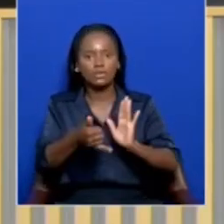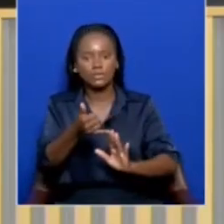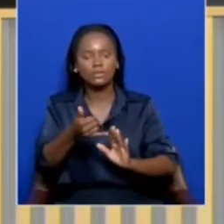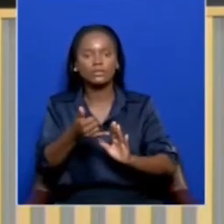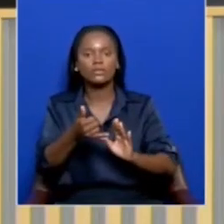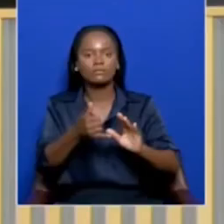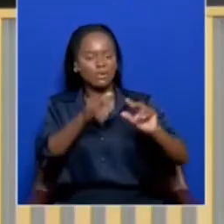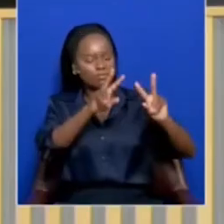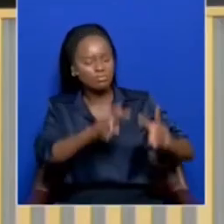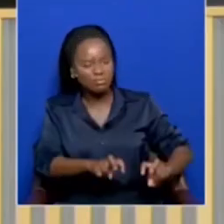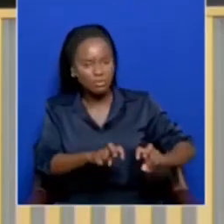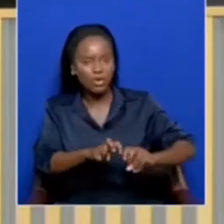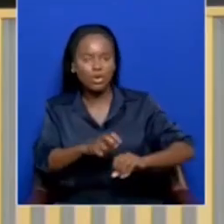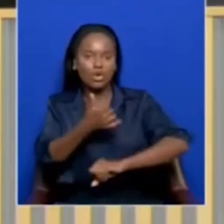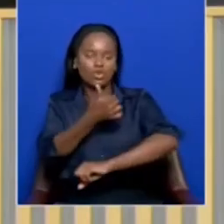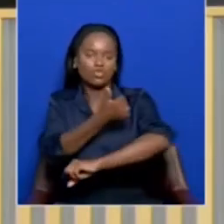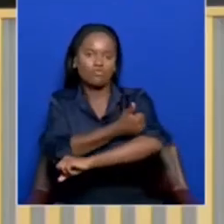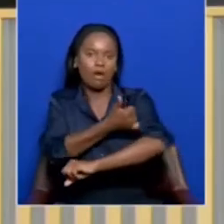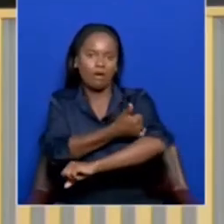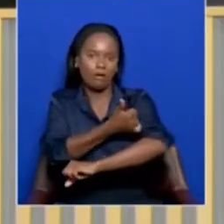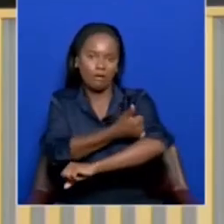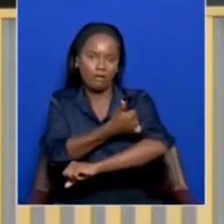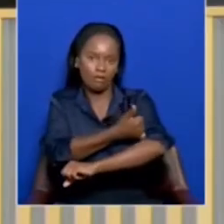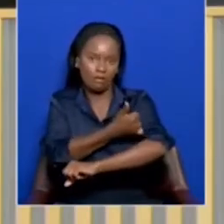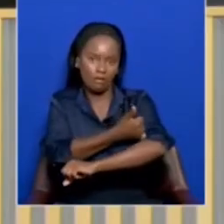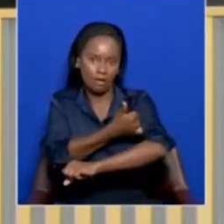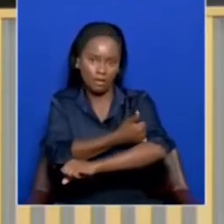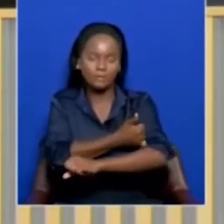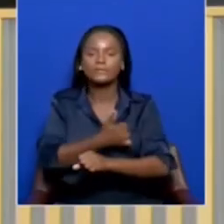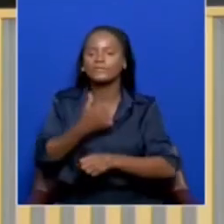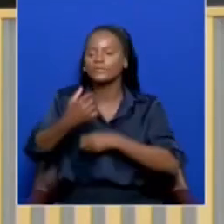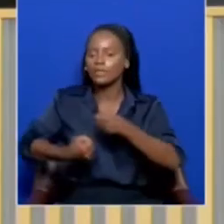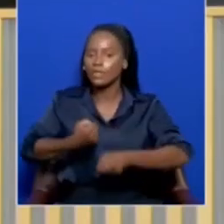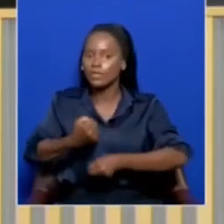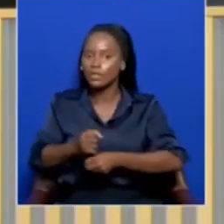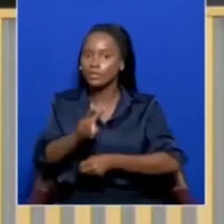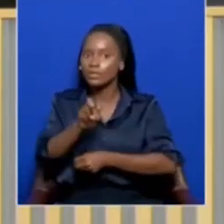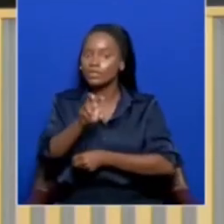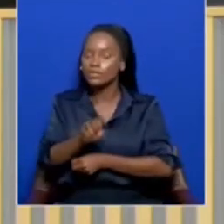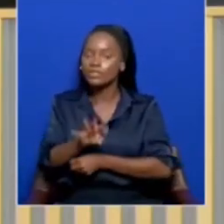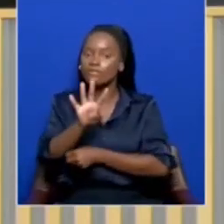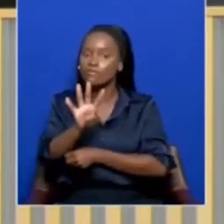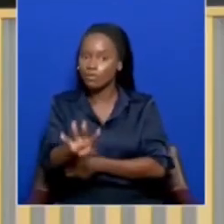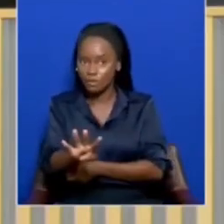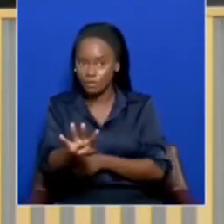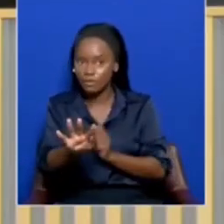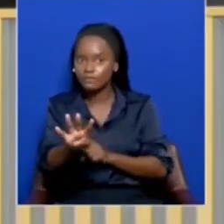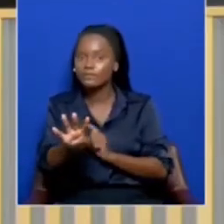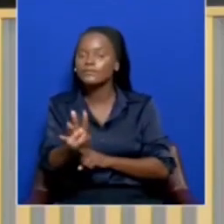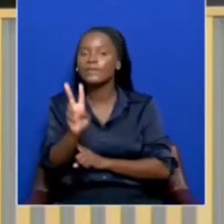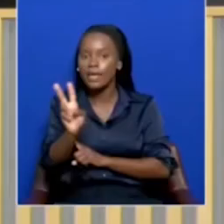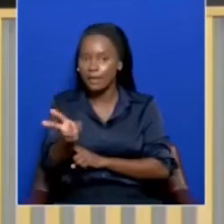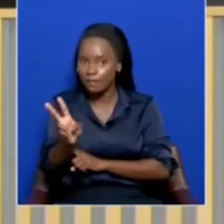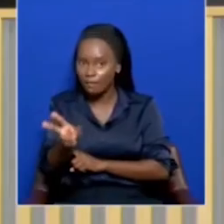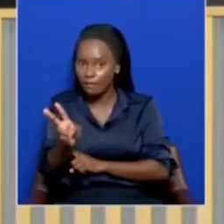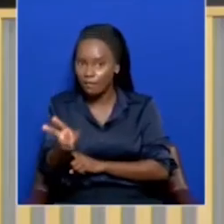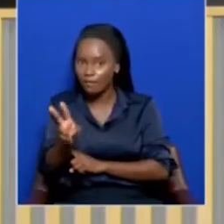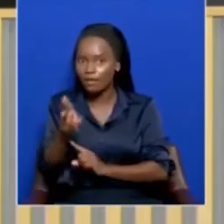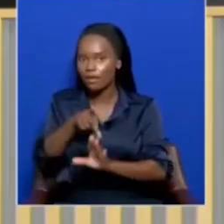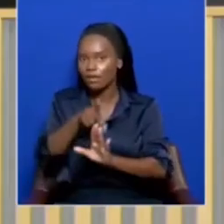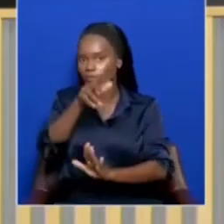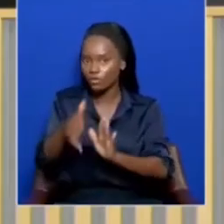2014, I did another drug project, which was a heroin project.